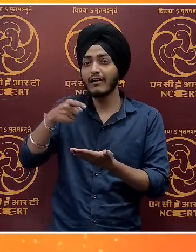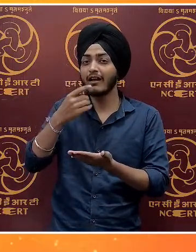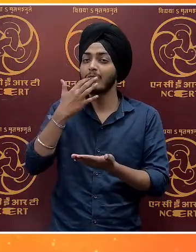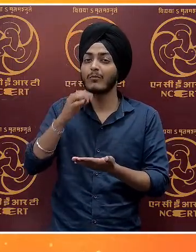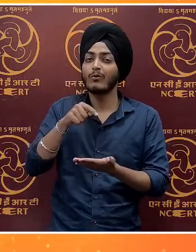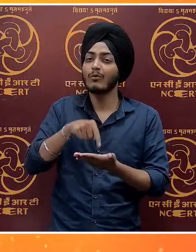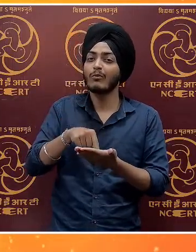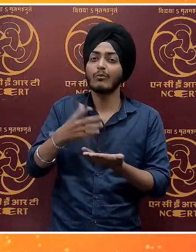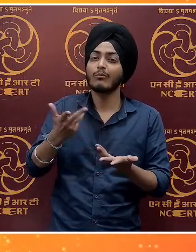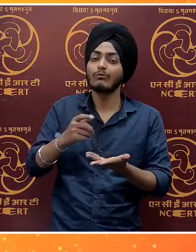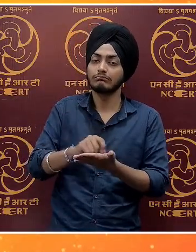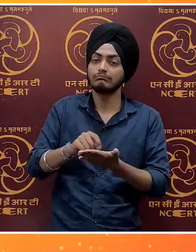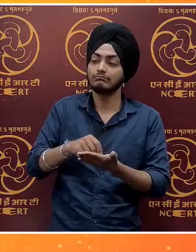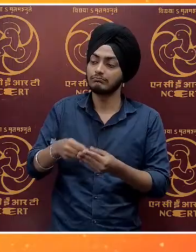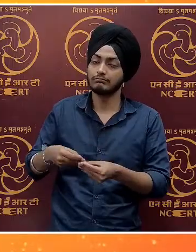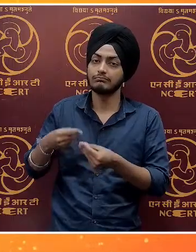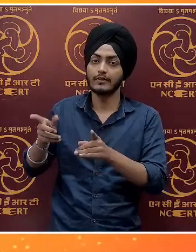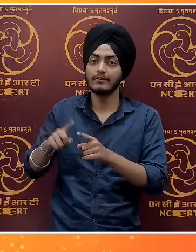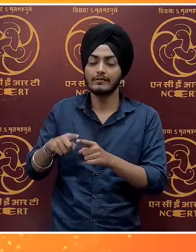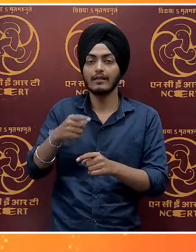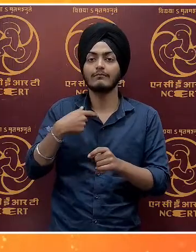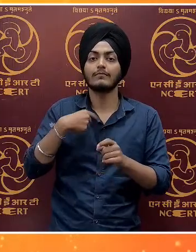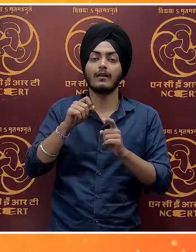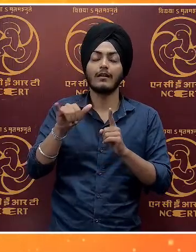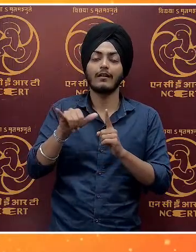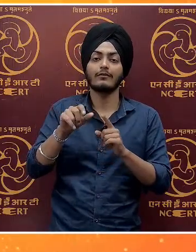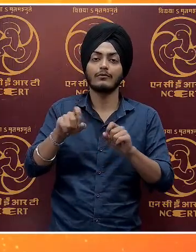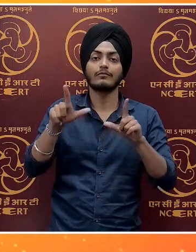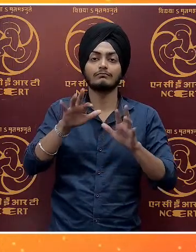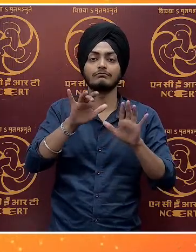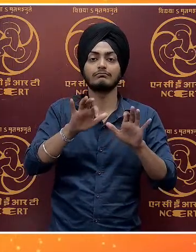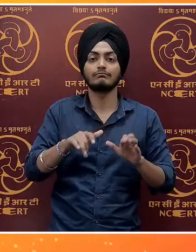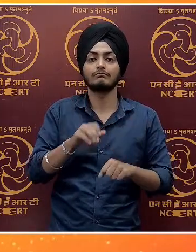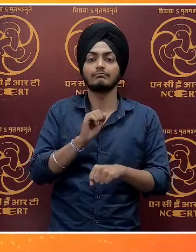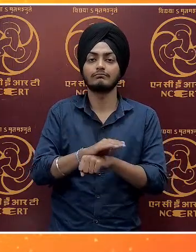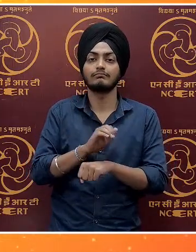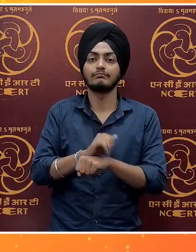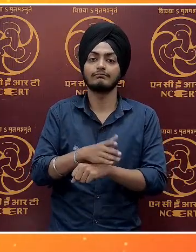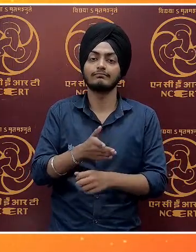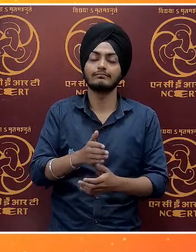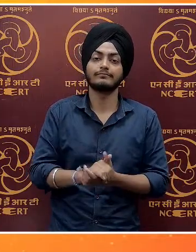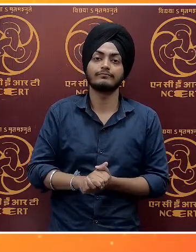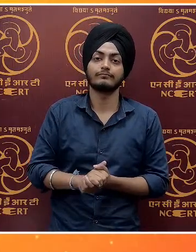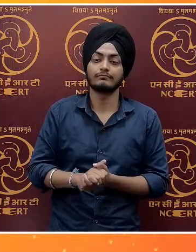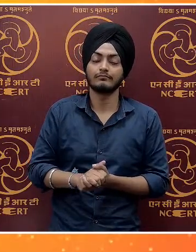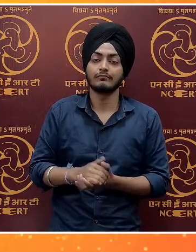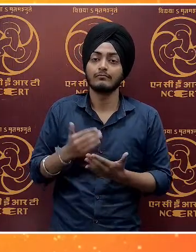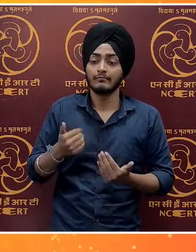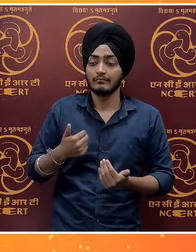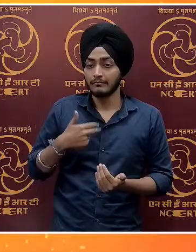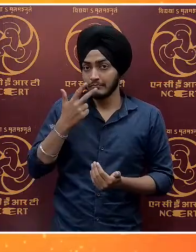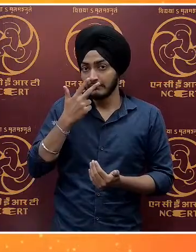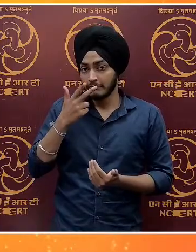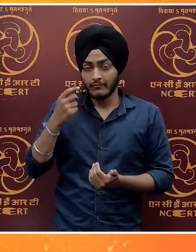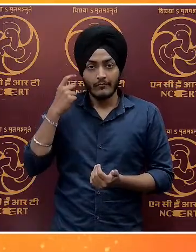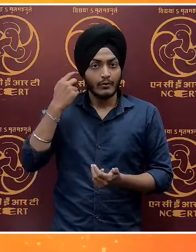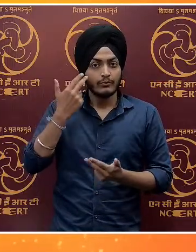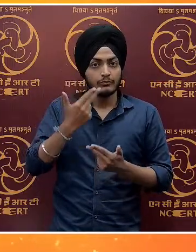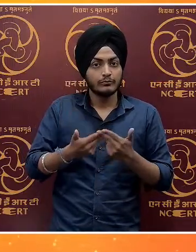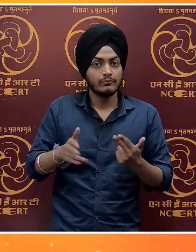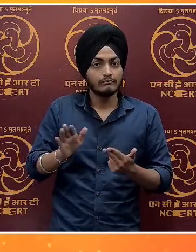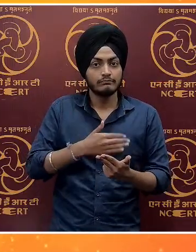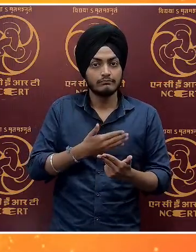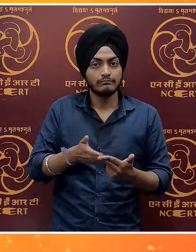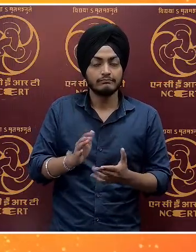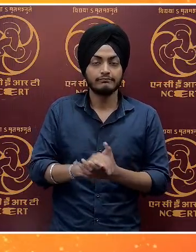your best friends in our chat box. We are waiting to get the names. Yeah. So let's move towards the poem. Yes. I